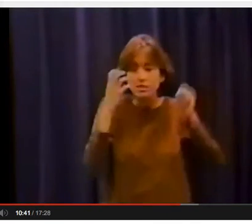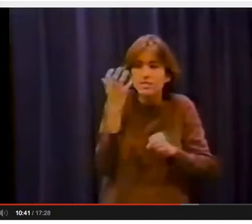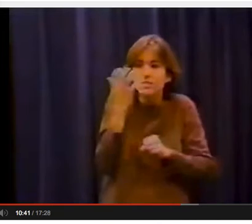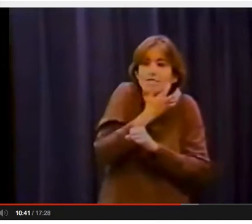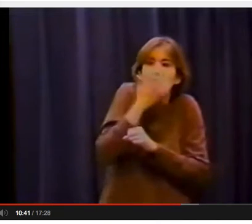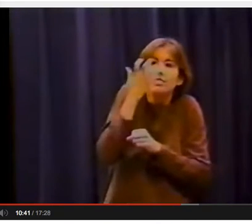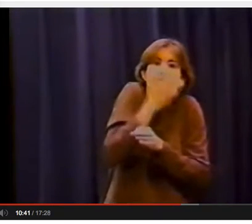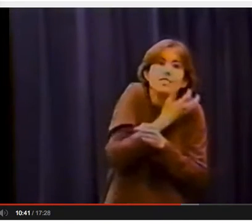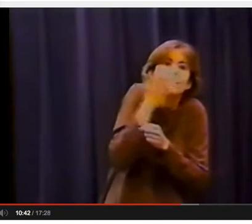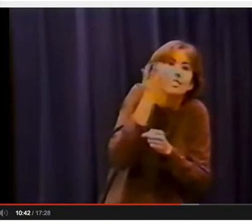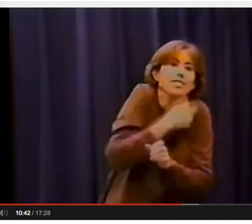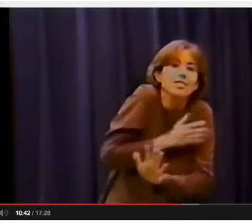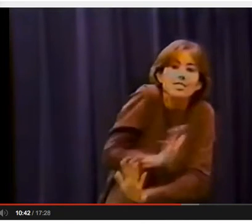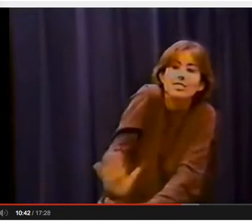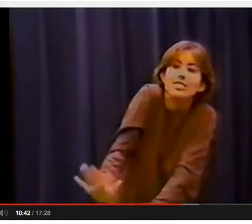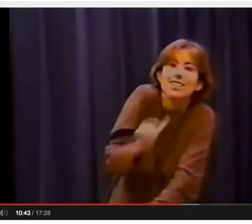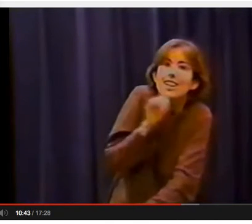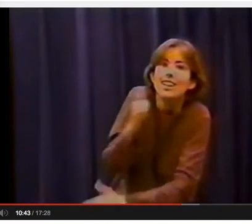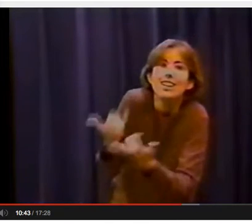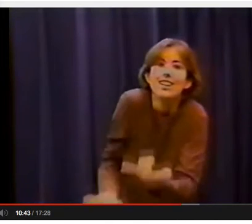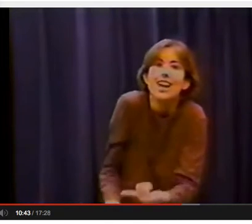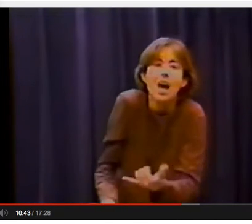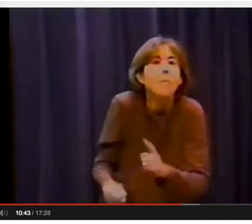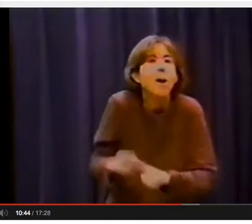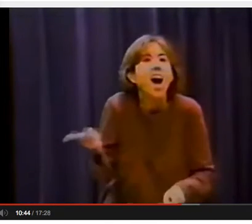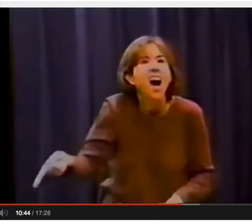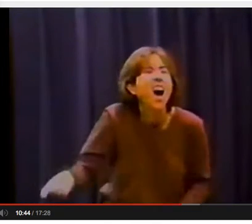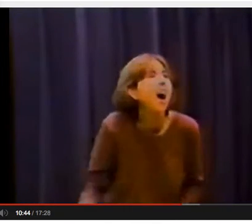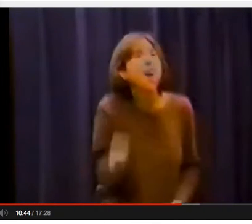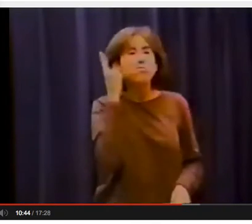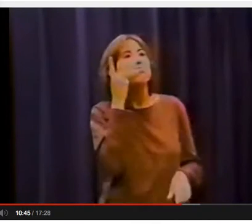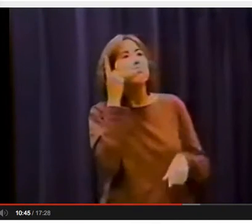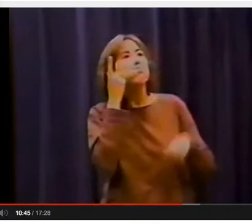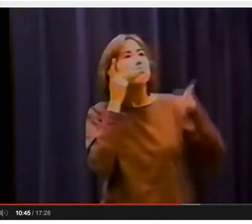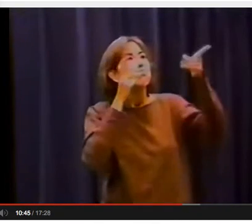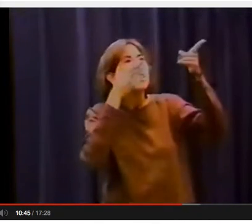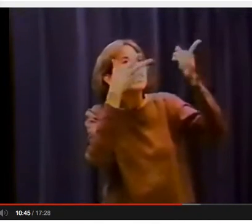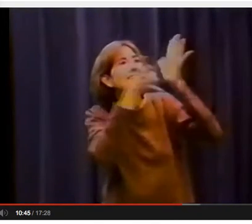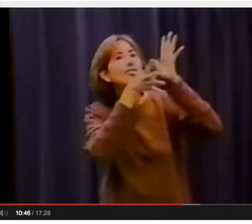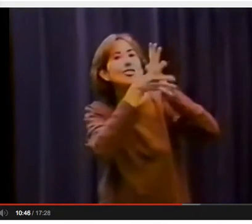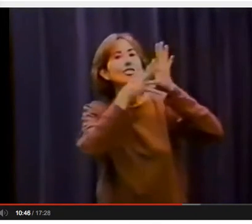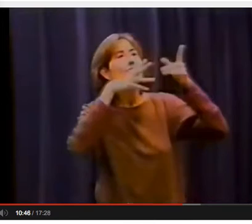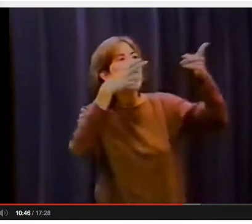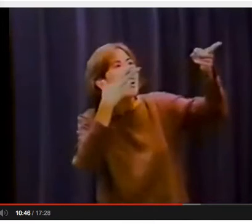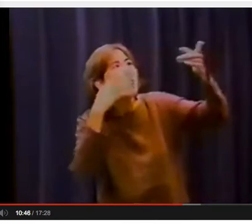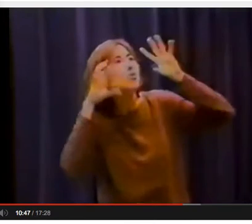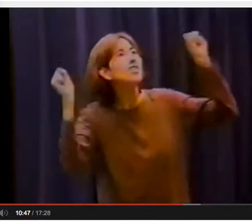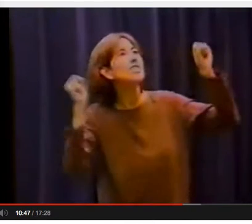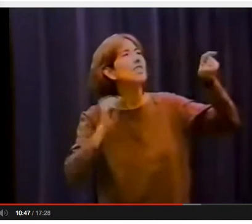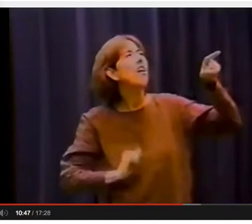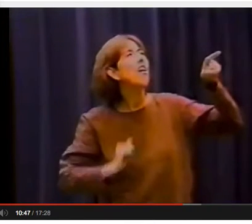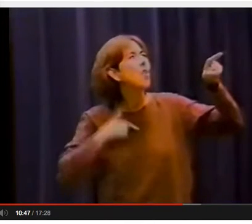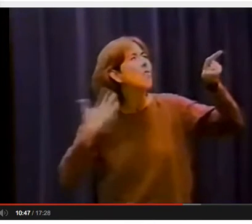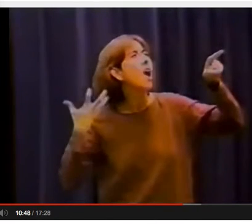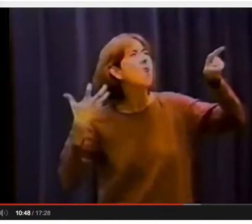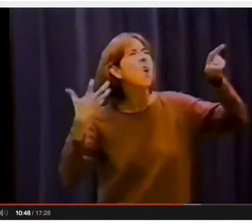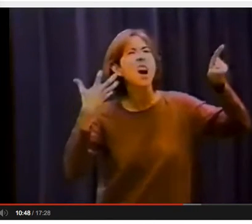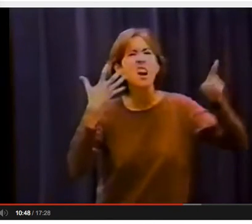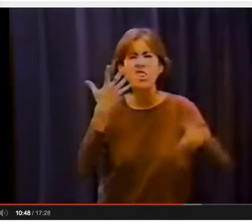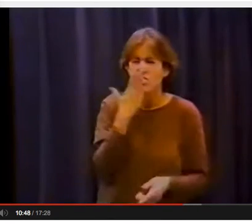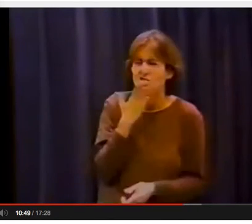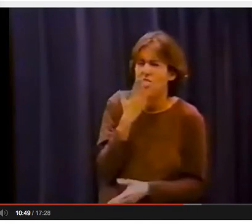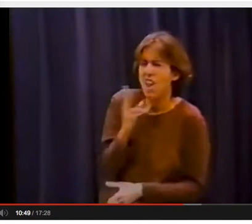Kids who are like 6 and 7, they see the president and the vice president, and they want that, and they understand how it's working. They see the senior kids,